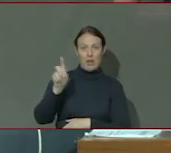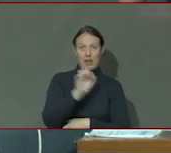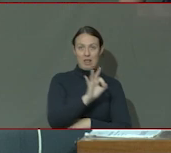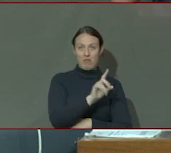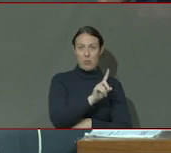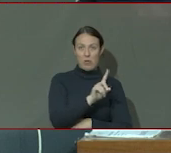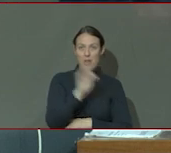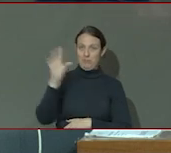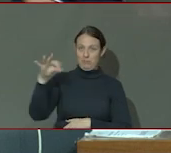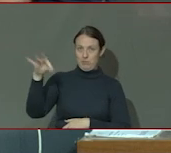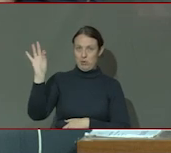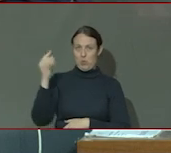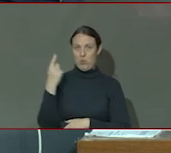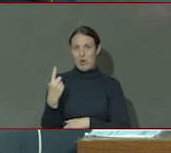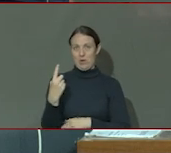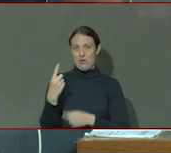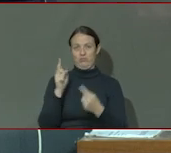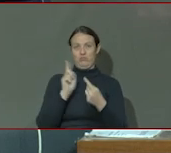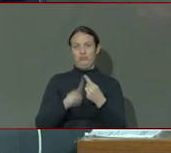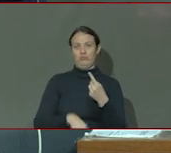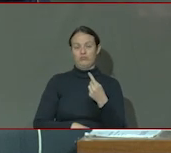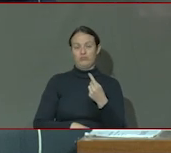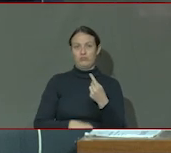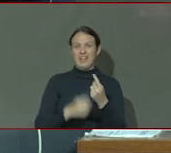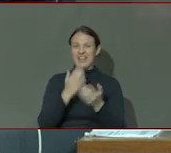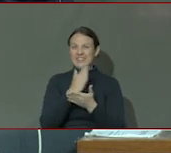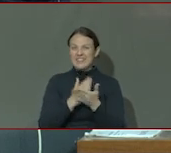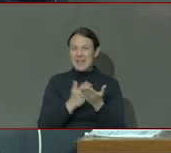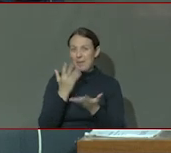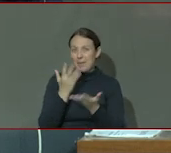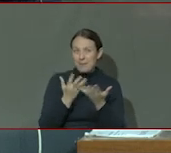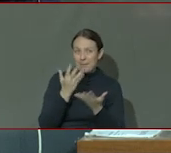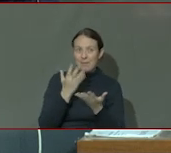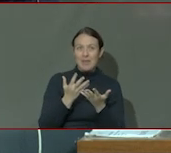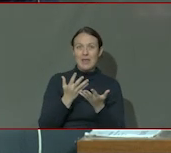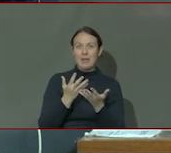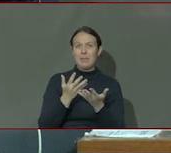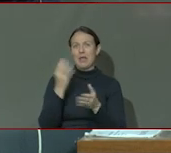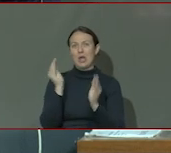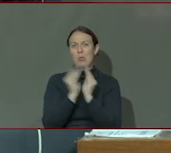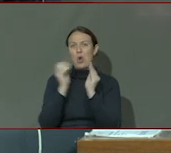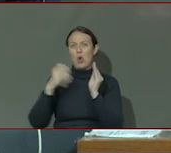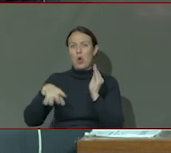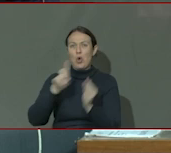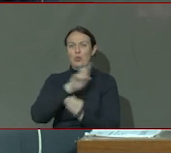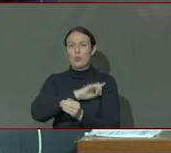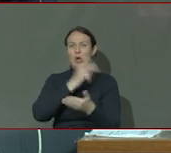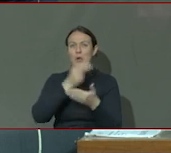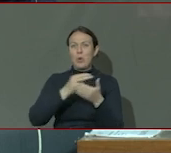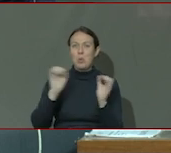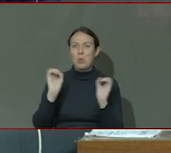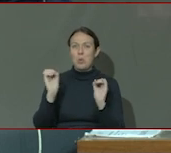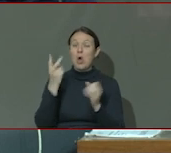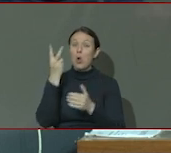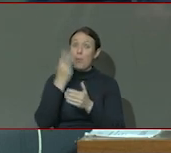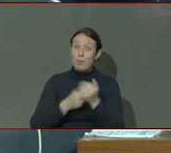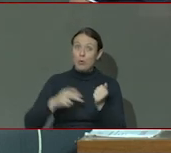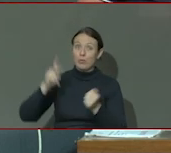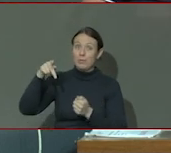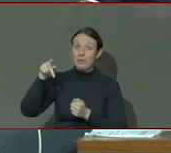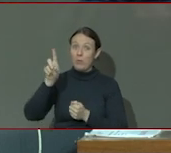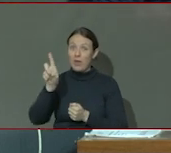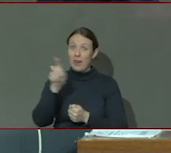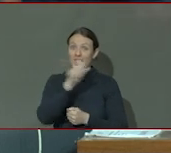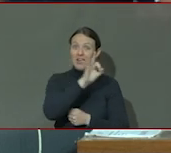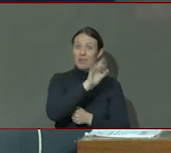F1. We give 1 mark if you've written both. Some learners forget, then they lose that mark. You must write both P1 and